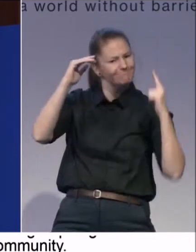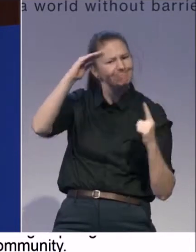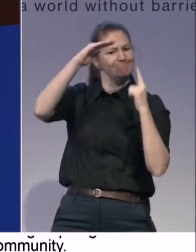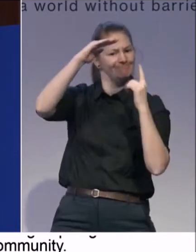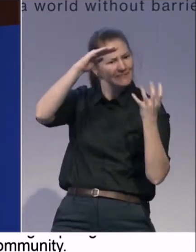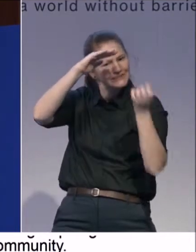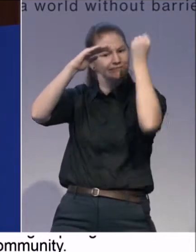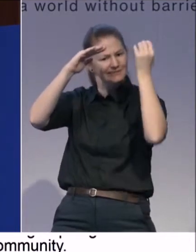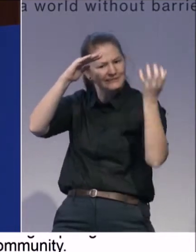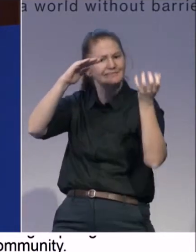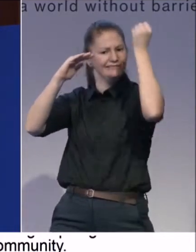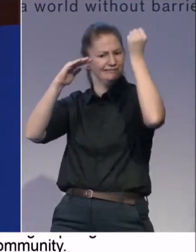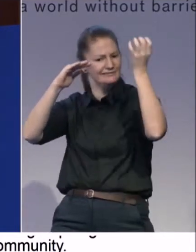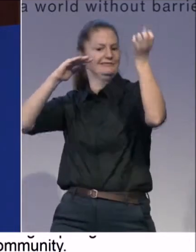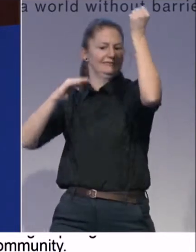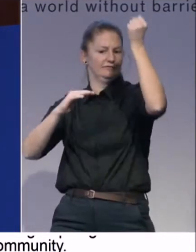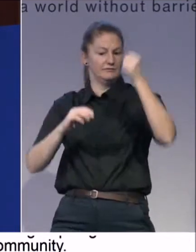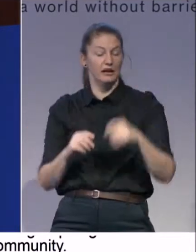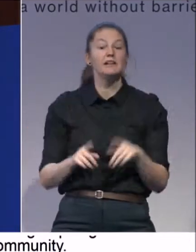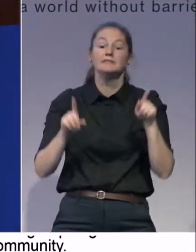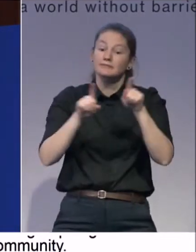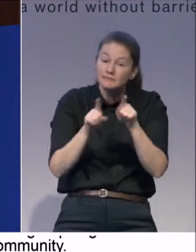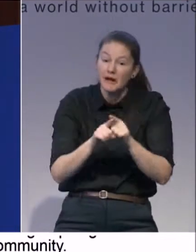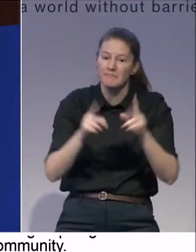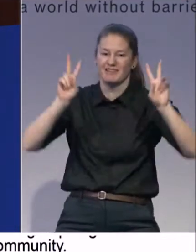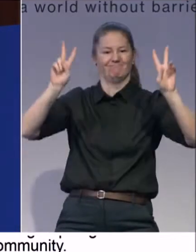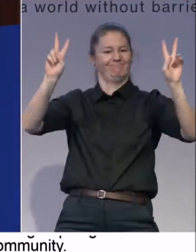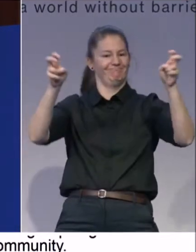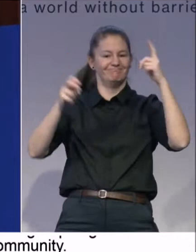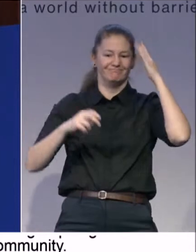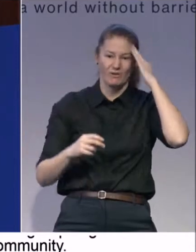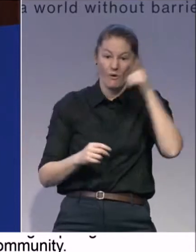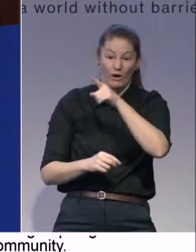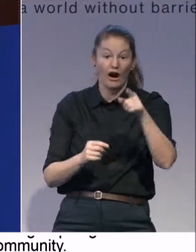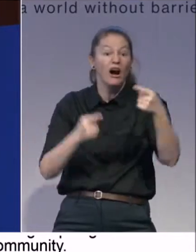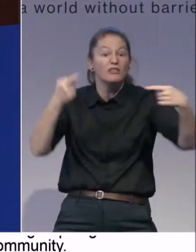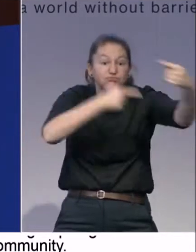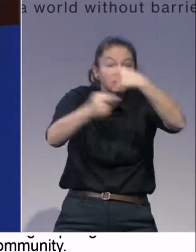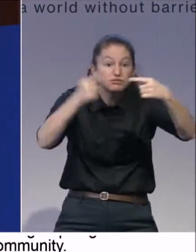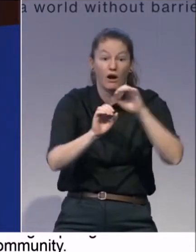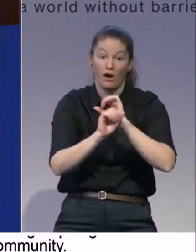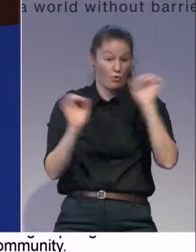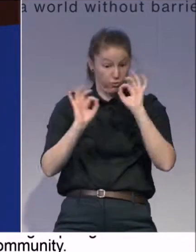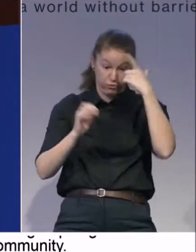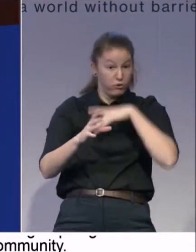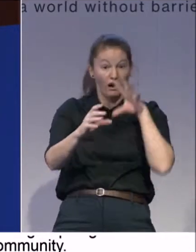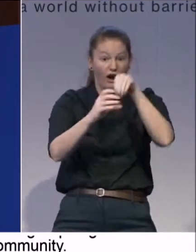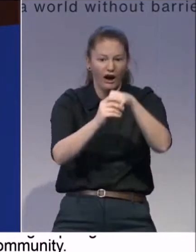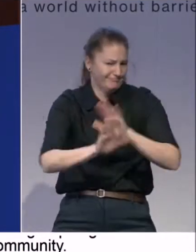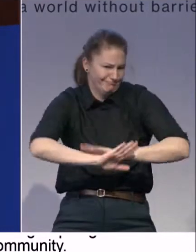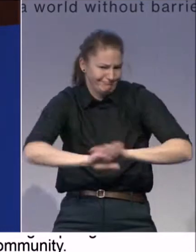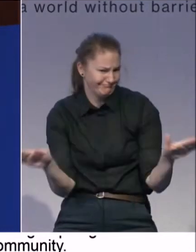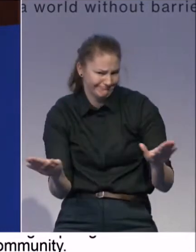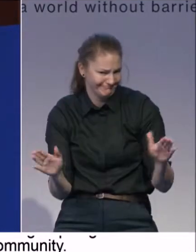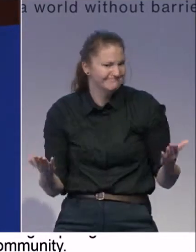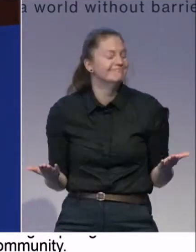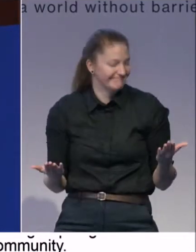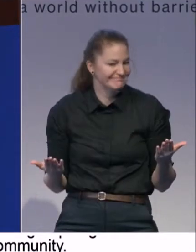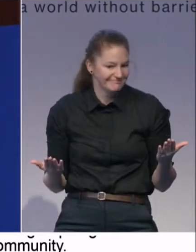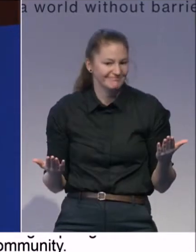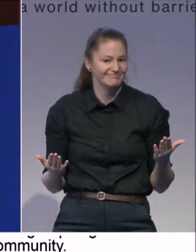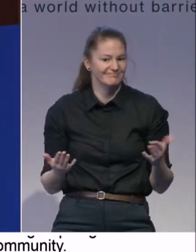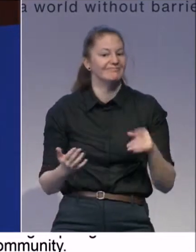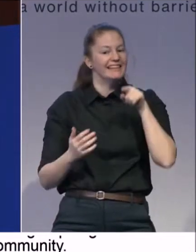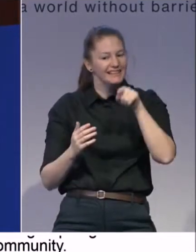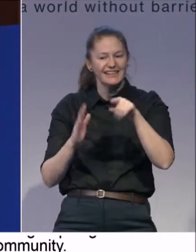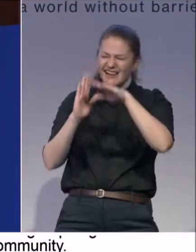us, because we have fully citizenships in our countries, and every policy is also